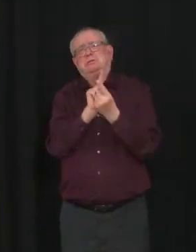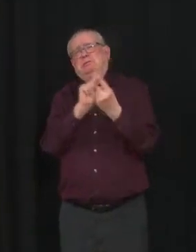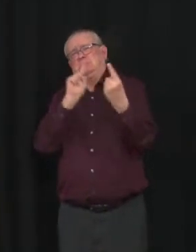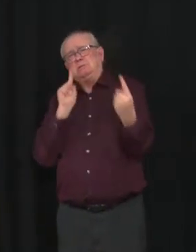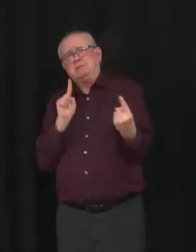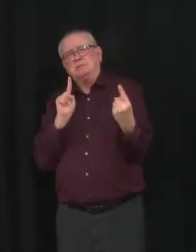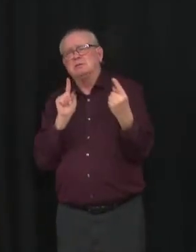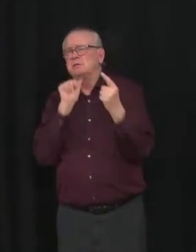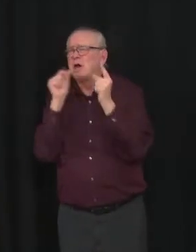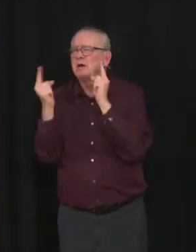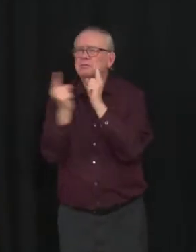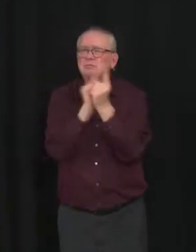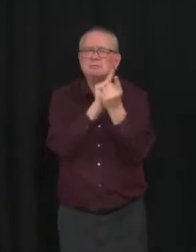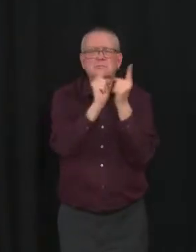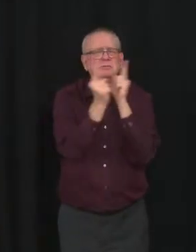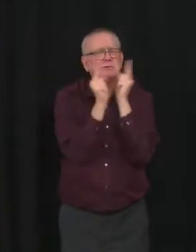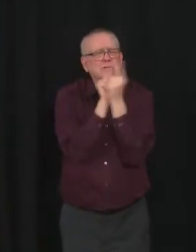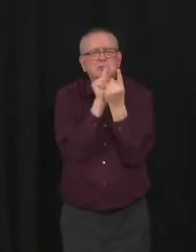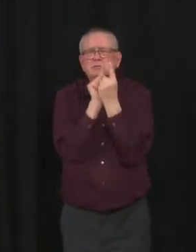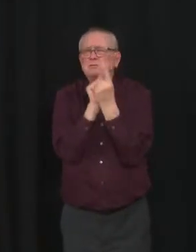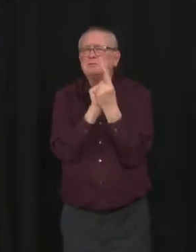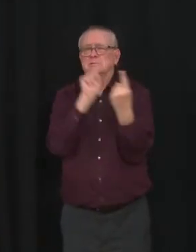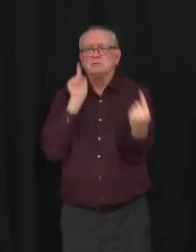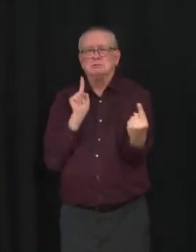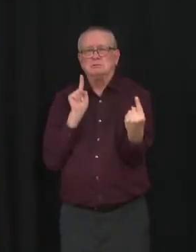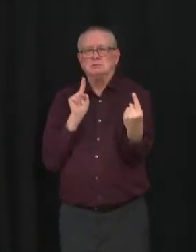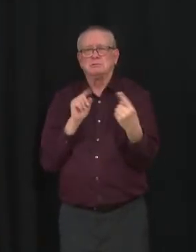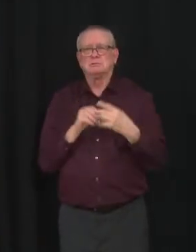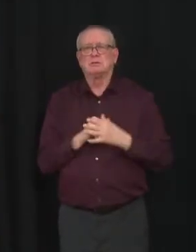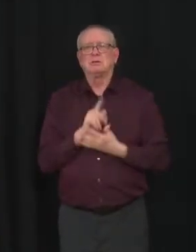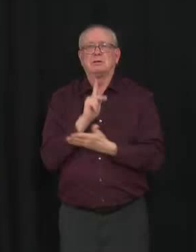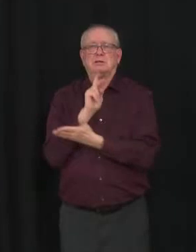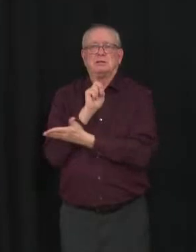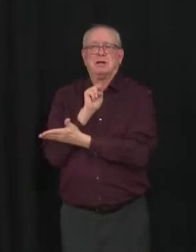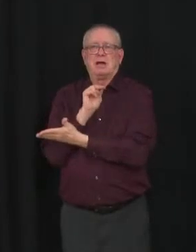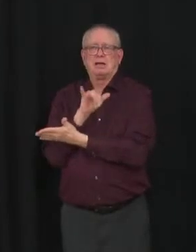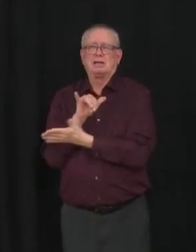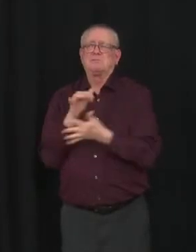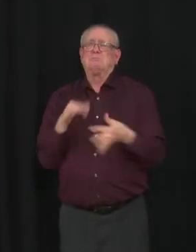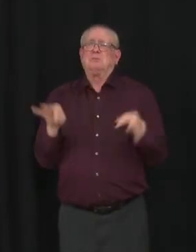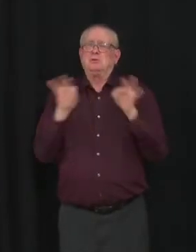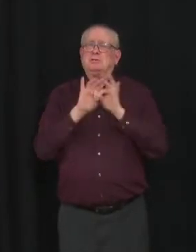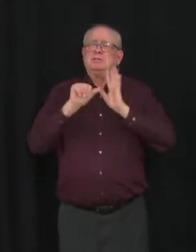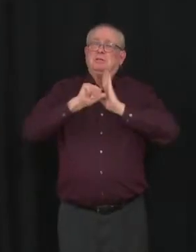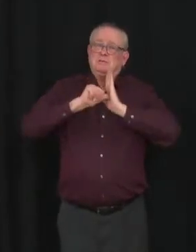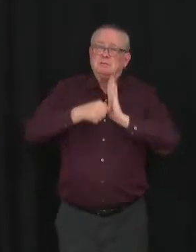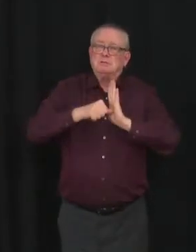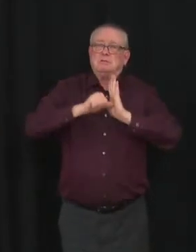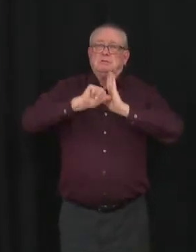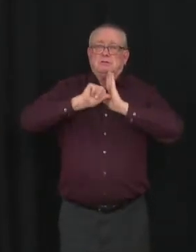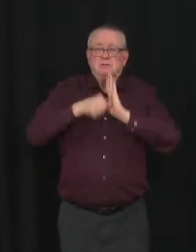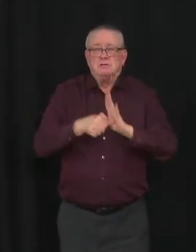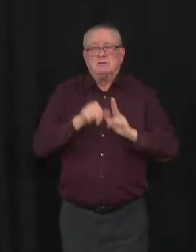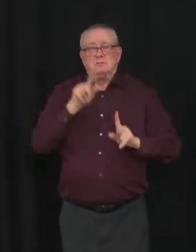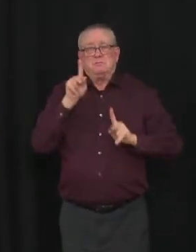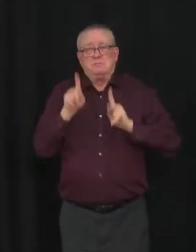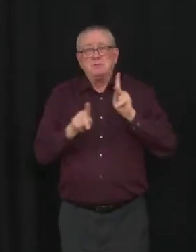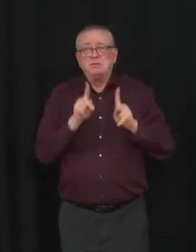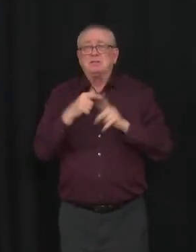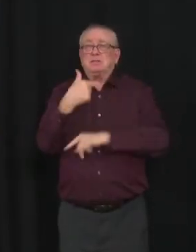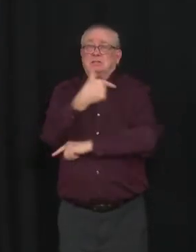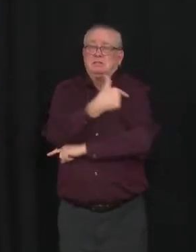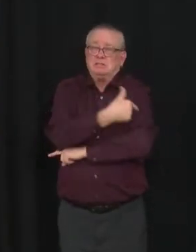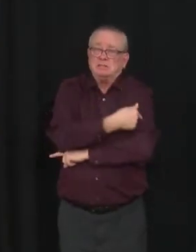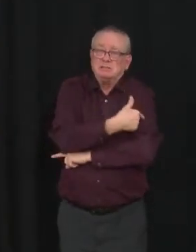I would just add that that's why we're emphasizing the importance of people coming forward to get vaccinated, to get